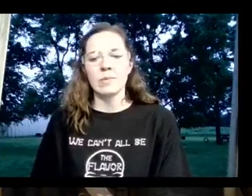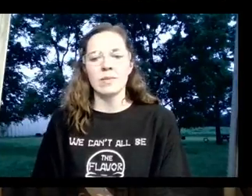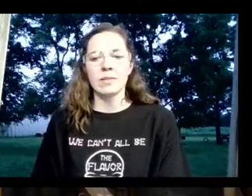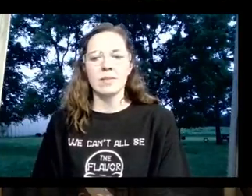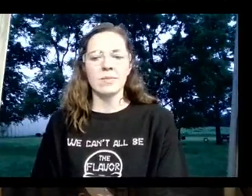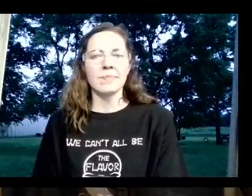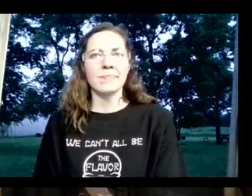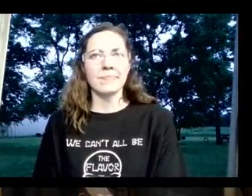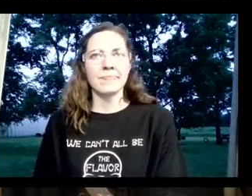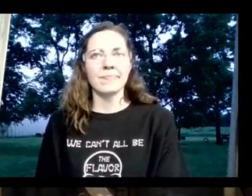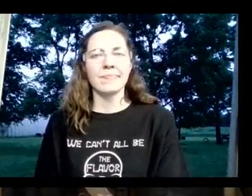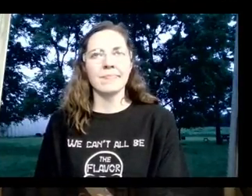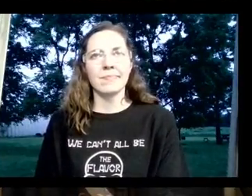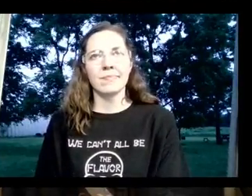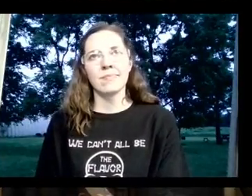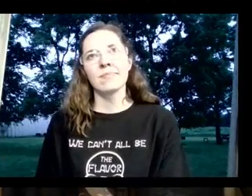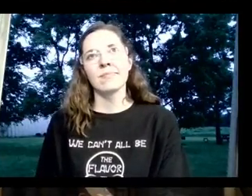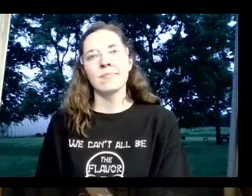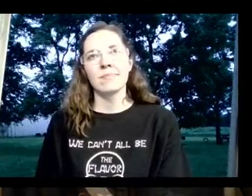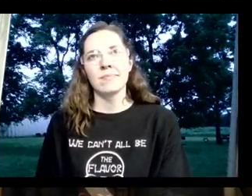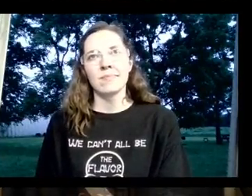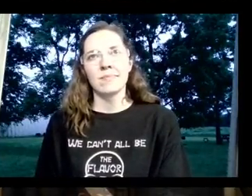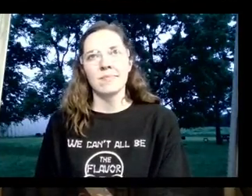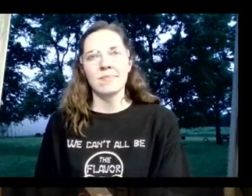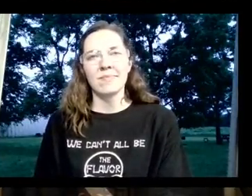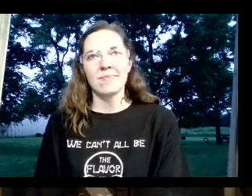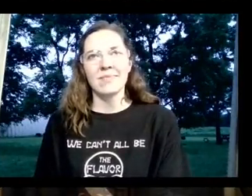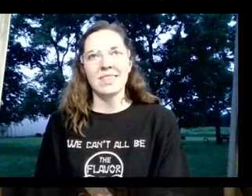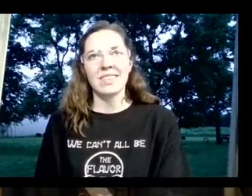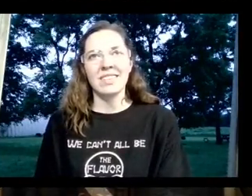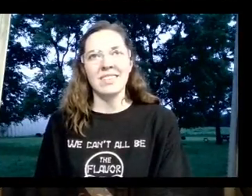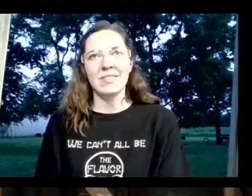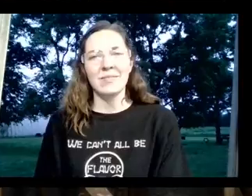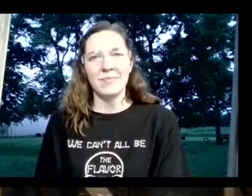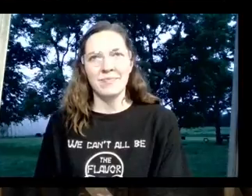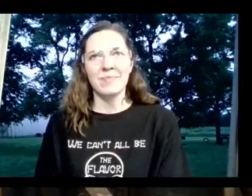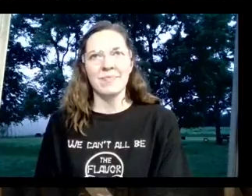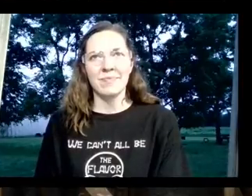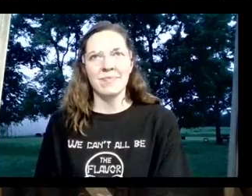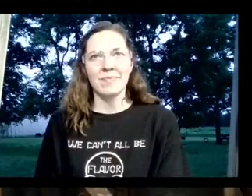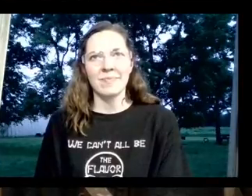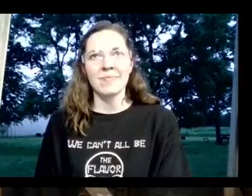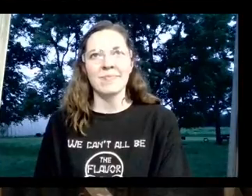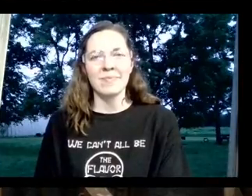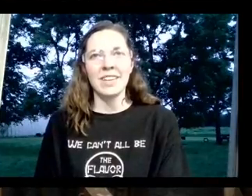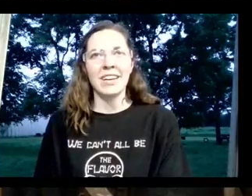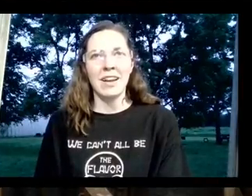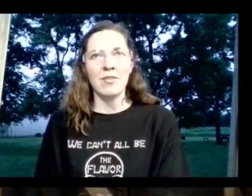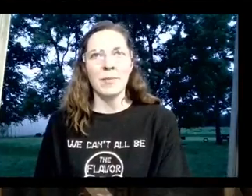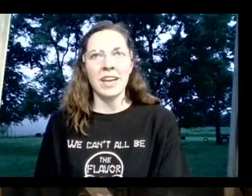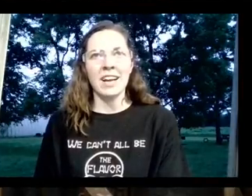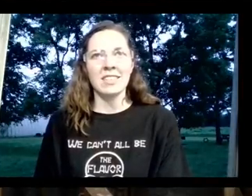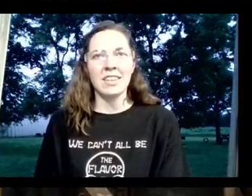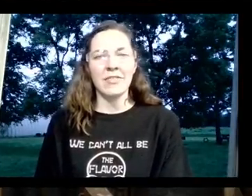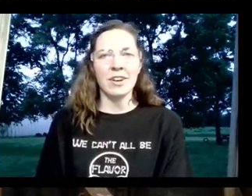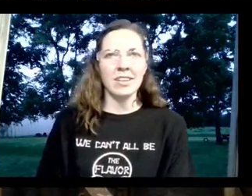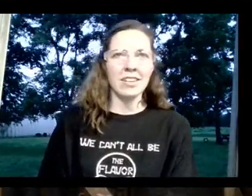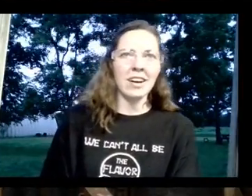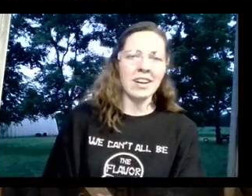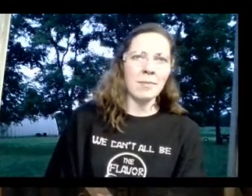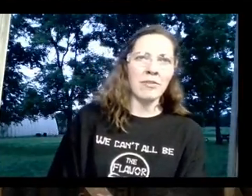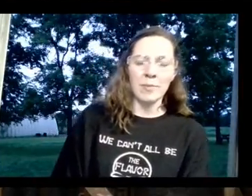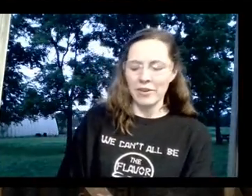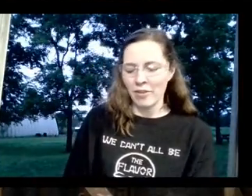over there, but it's kind of interesting. It'll be interesting to see what everybody comes up with. Yeah, everybody has a